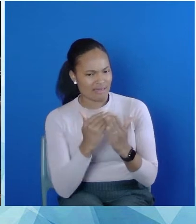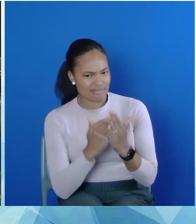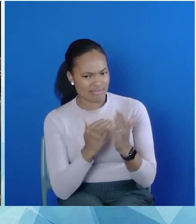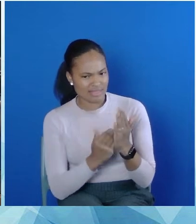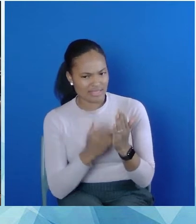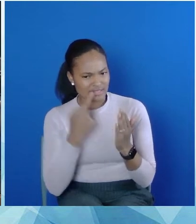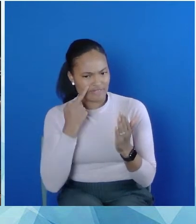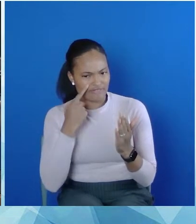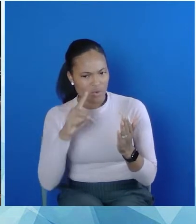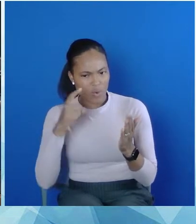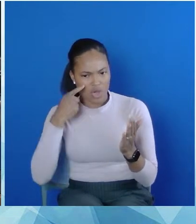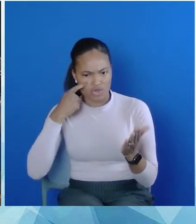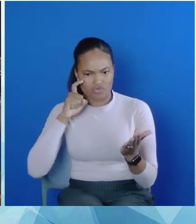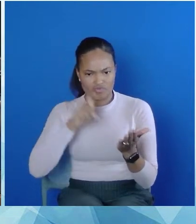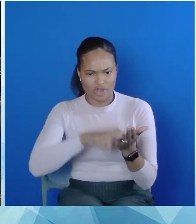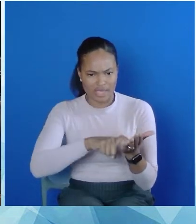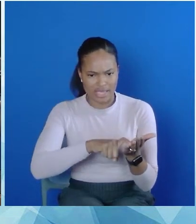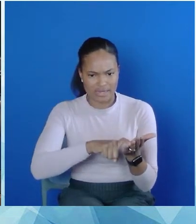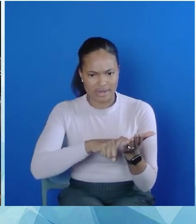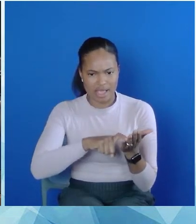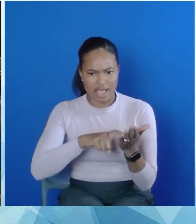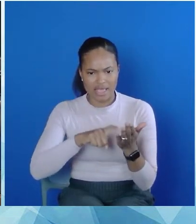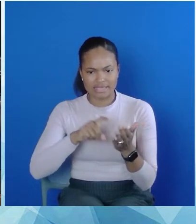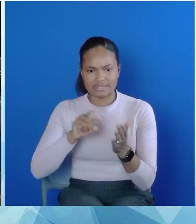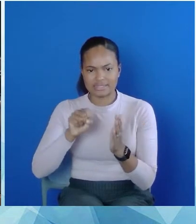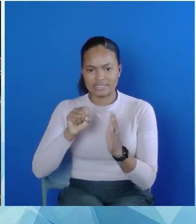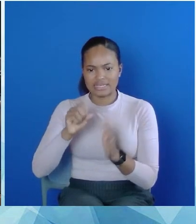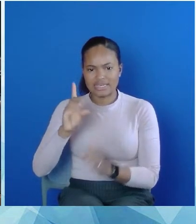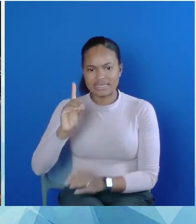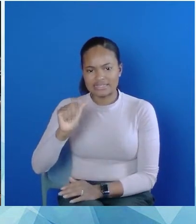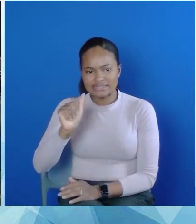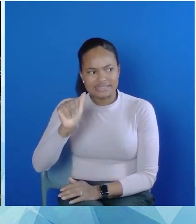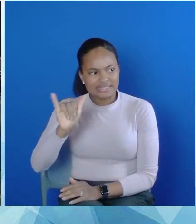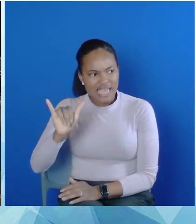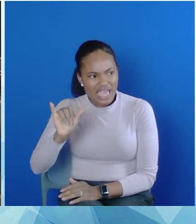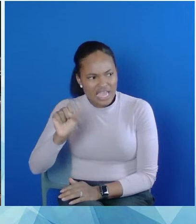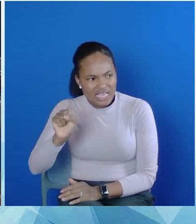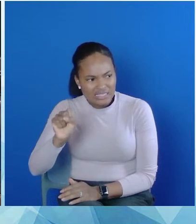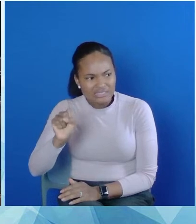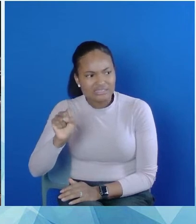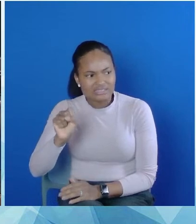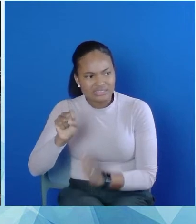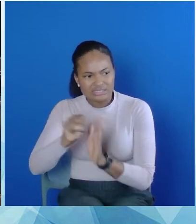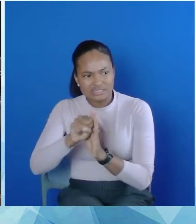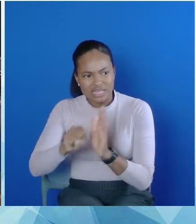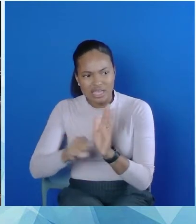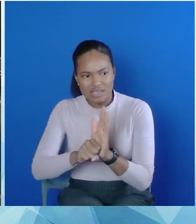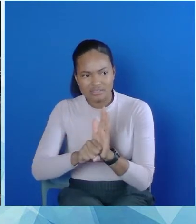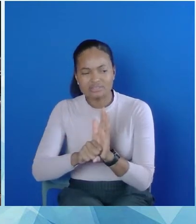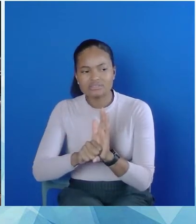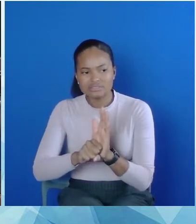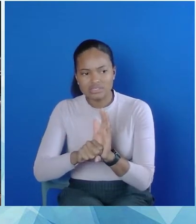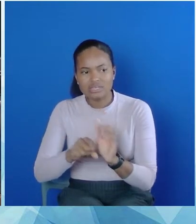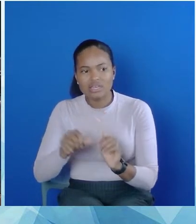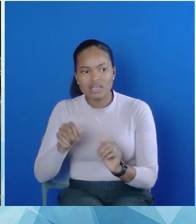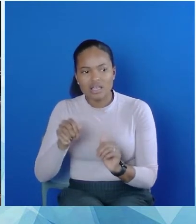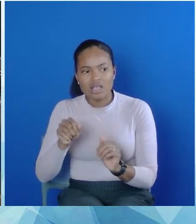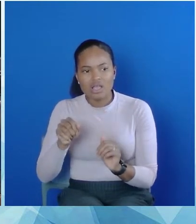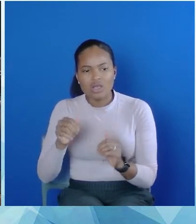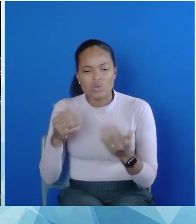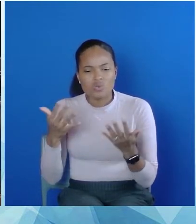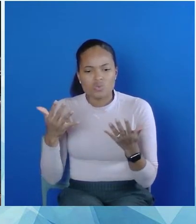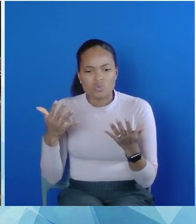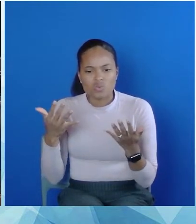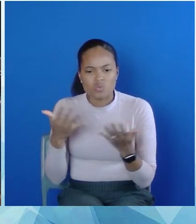If we wanted the other days that maybe that specific community member asked for, what does that look